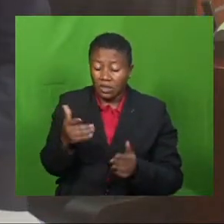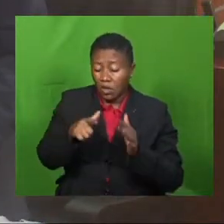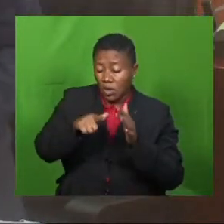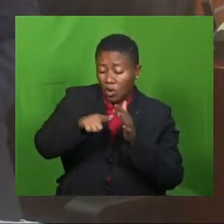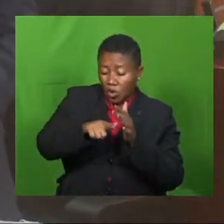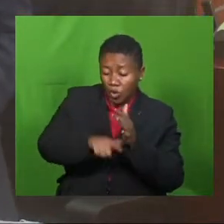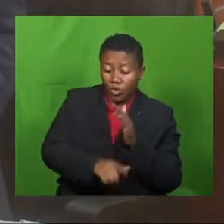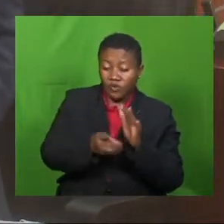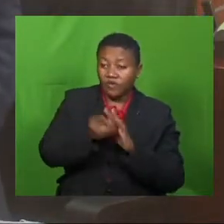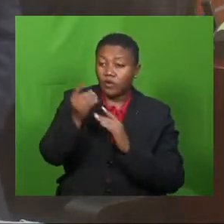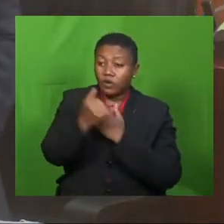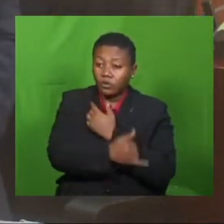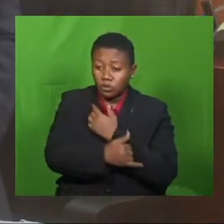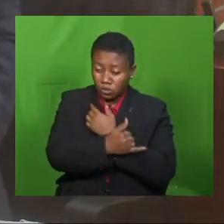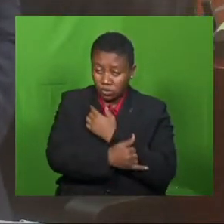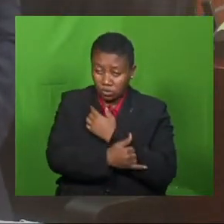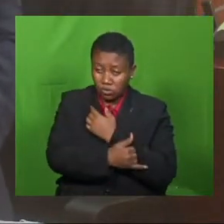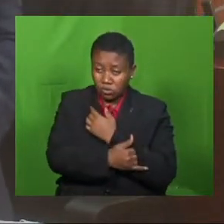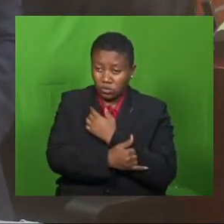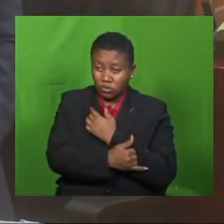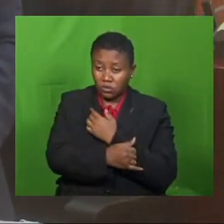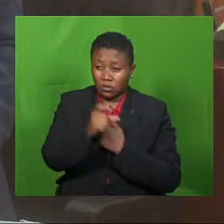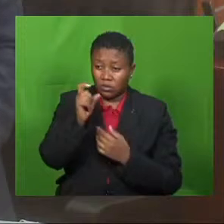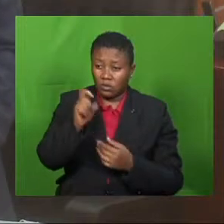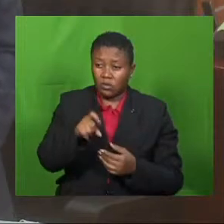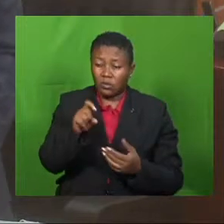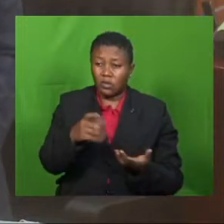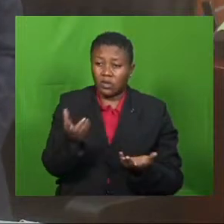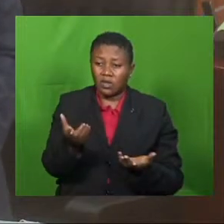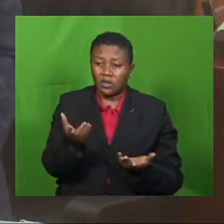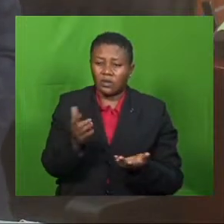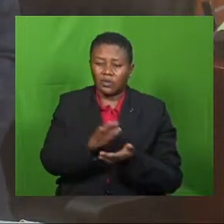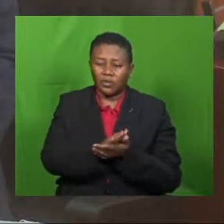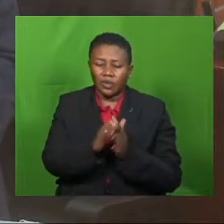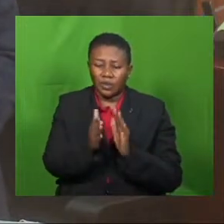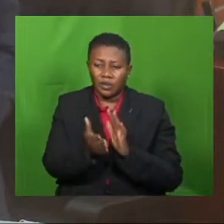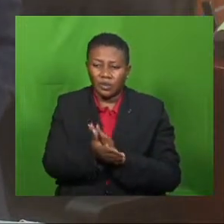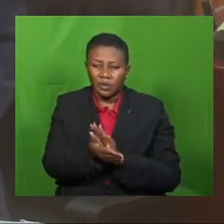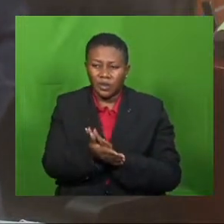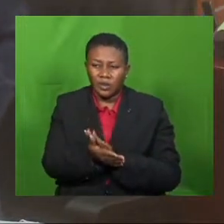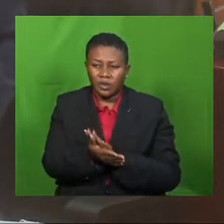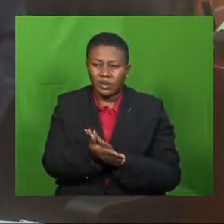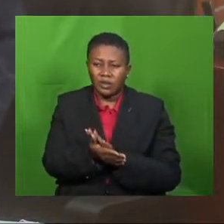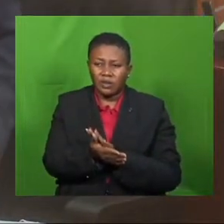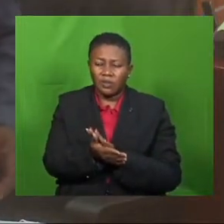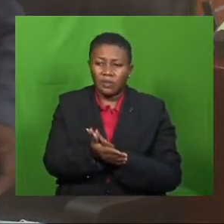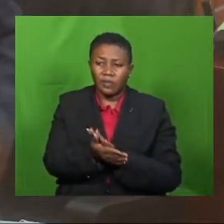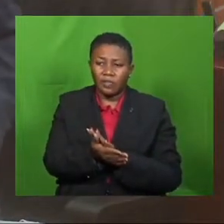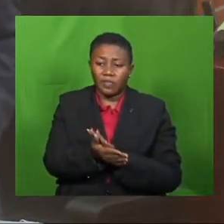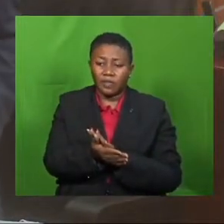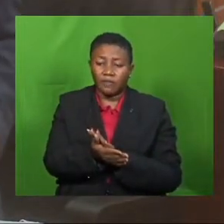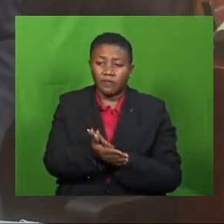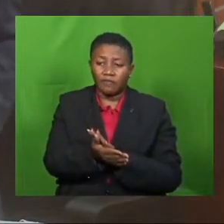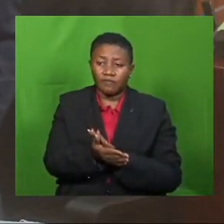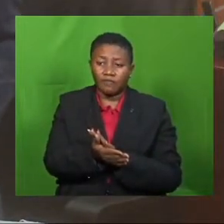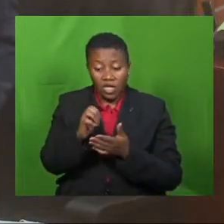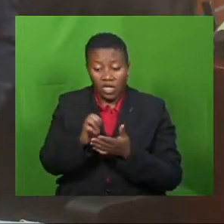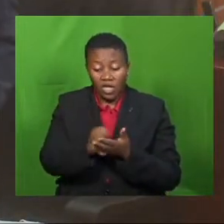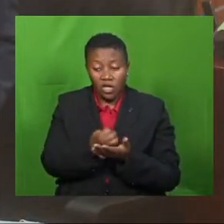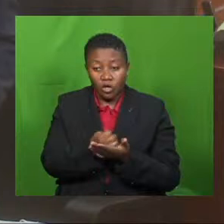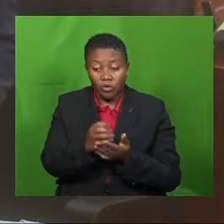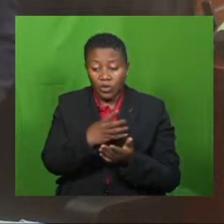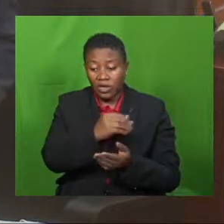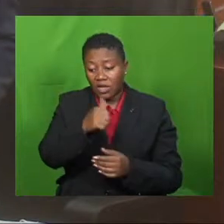could remain drawers of water and hewers of wood to lubricate the economies of the relatively